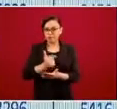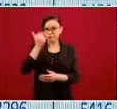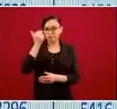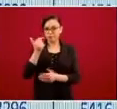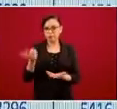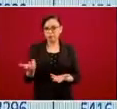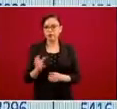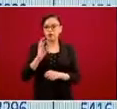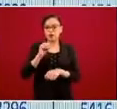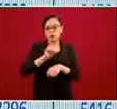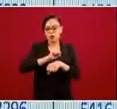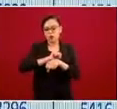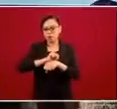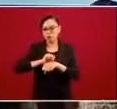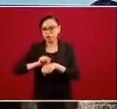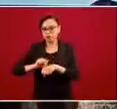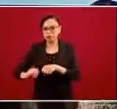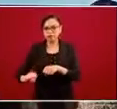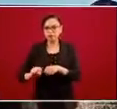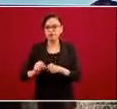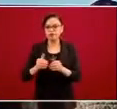on.